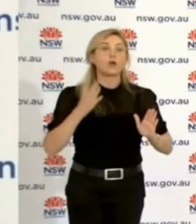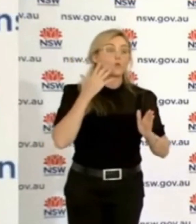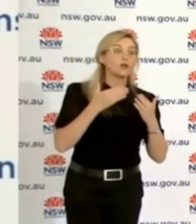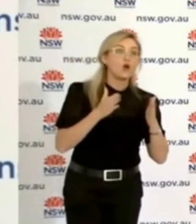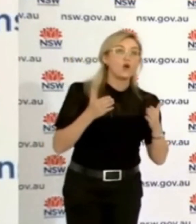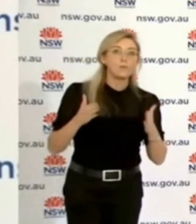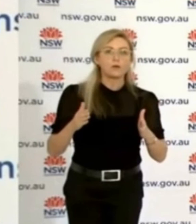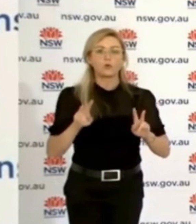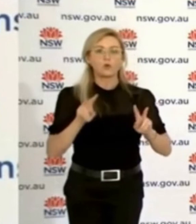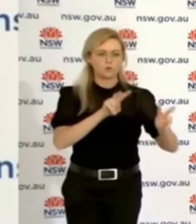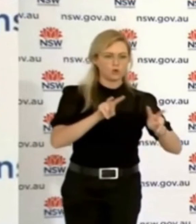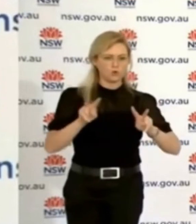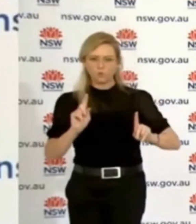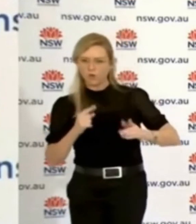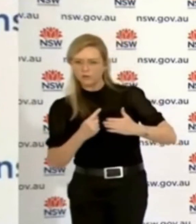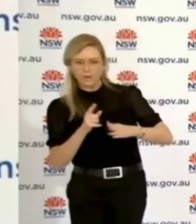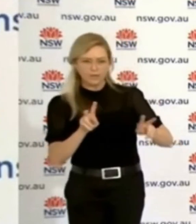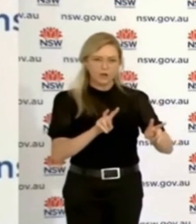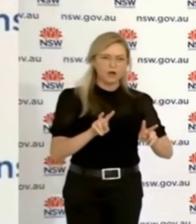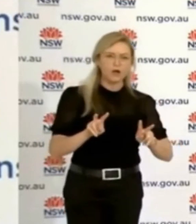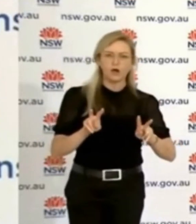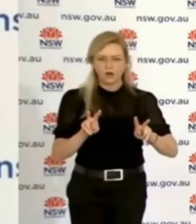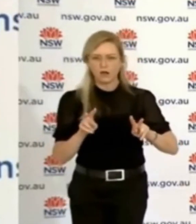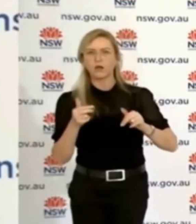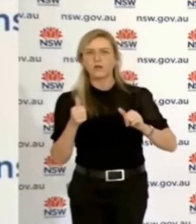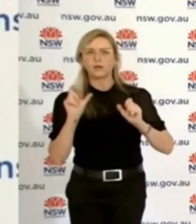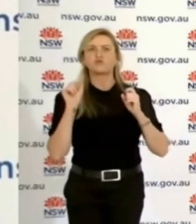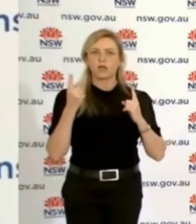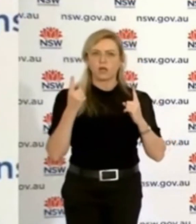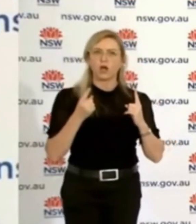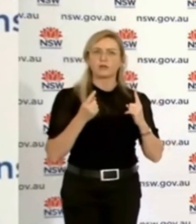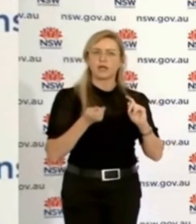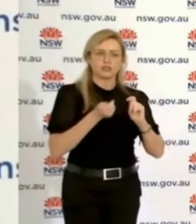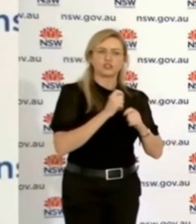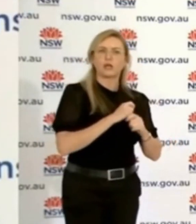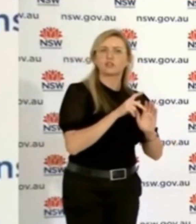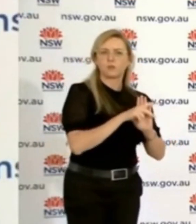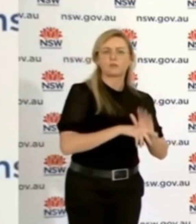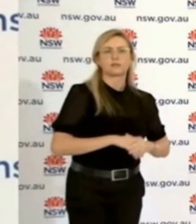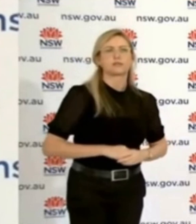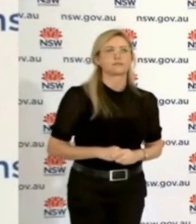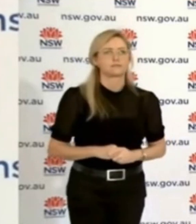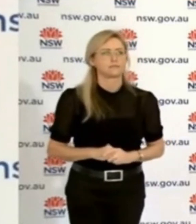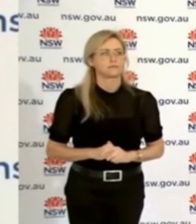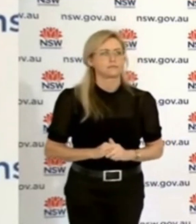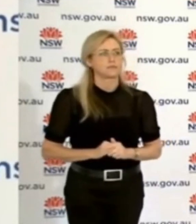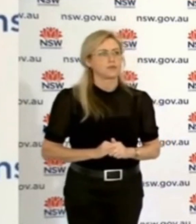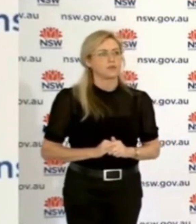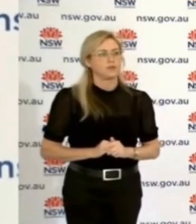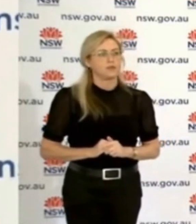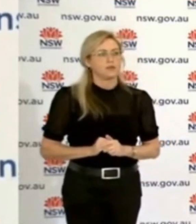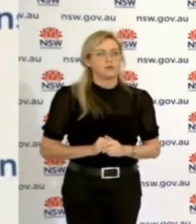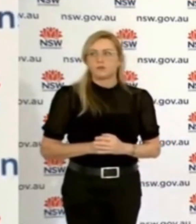number of those things and redesign what our test, trace and isolate policies are into the future. On the LGAs